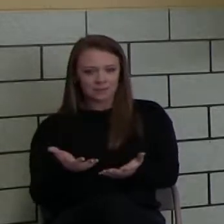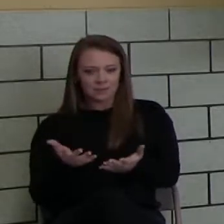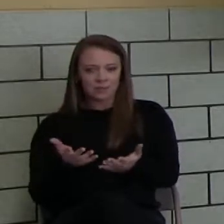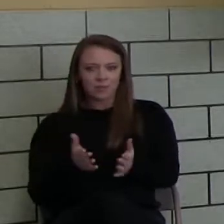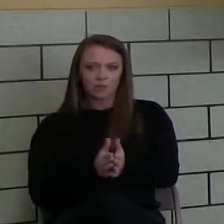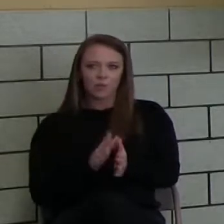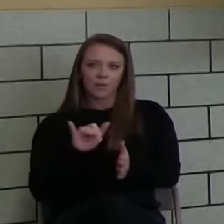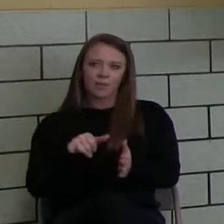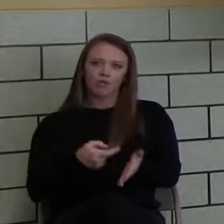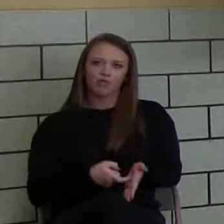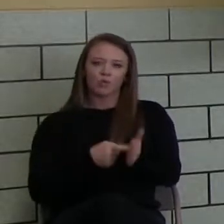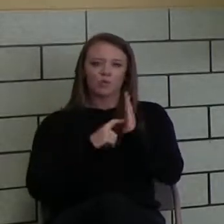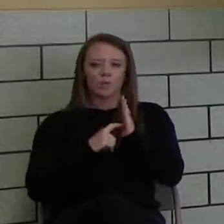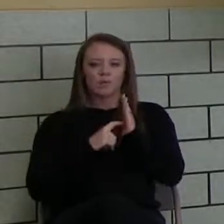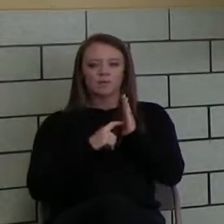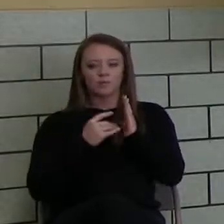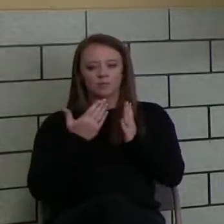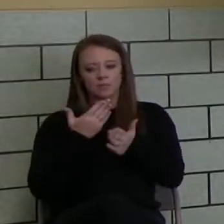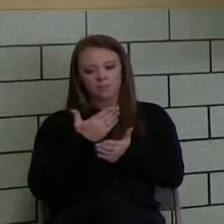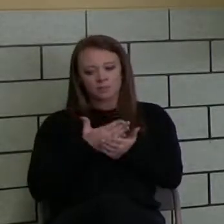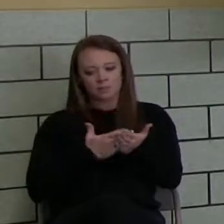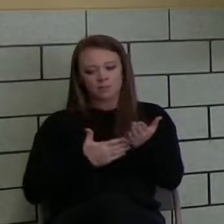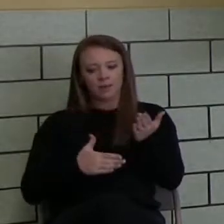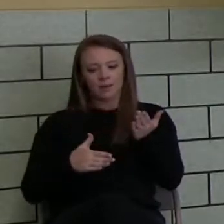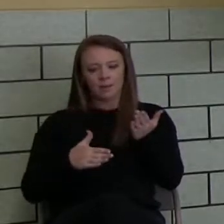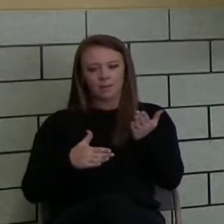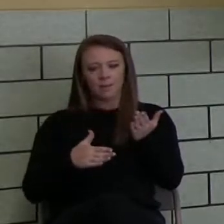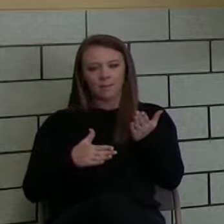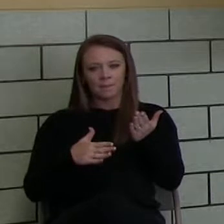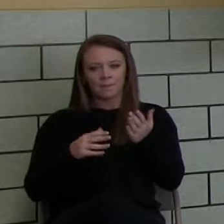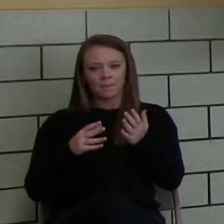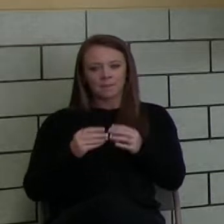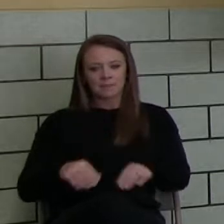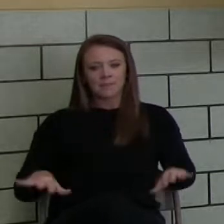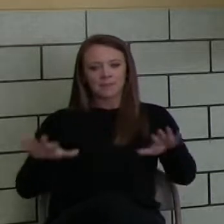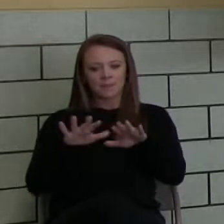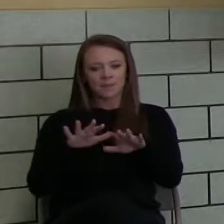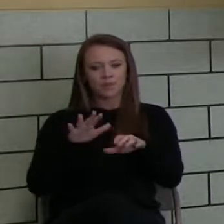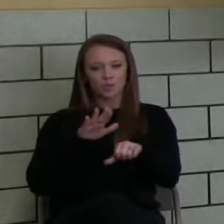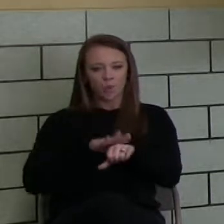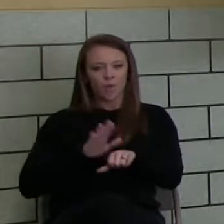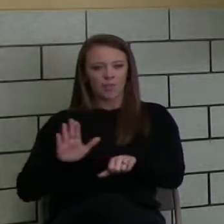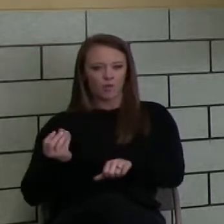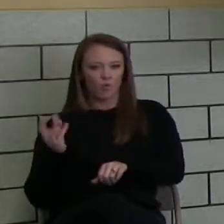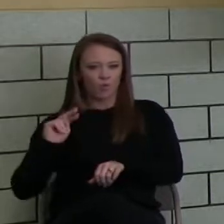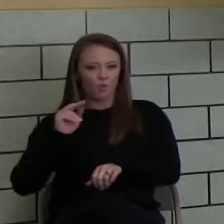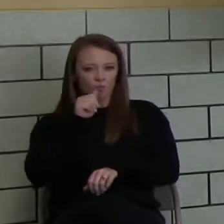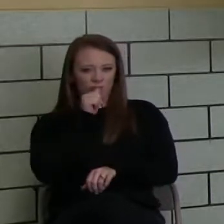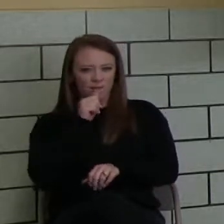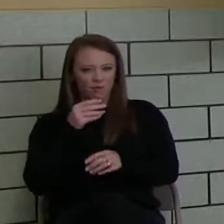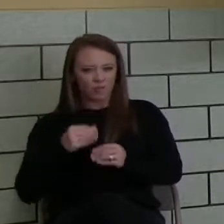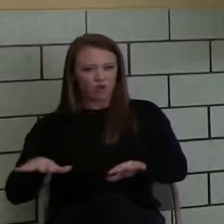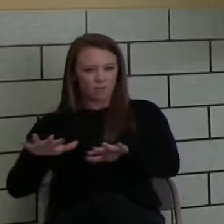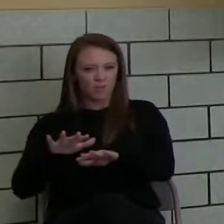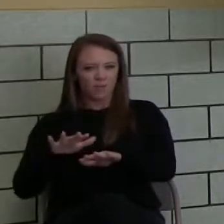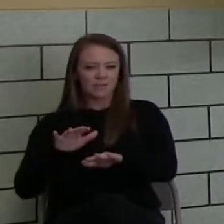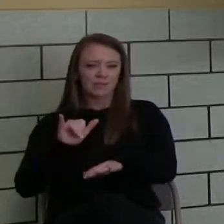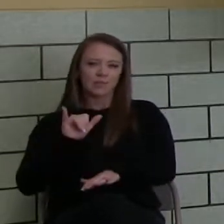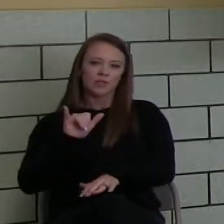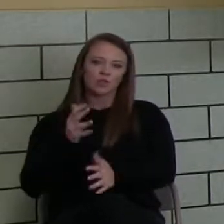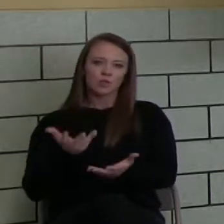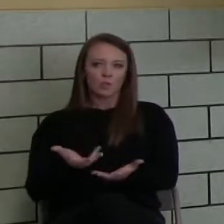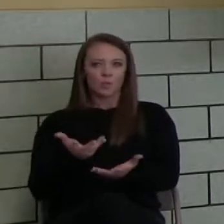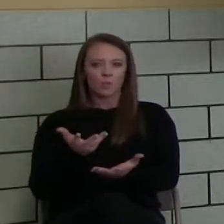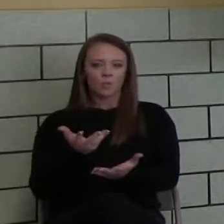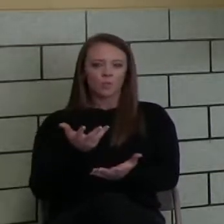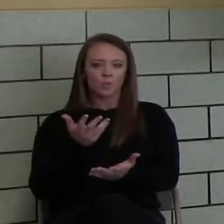elimination of some space on private property for the greater good. And so that's a conversation that will be ongoing, and